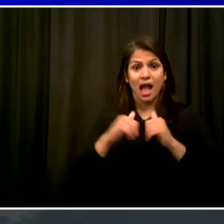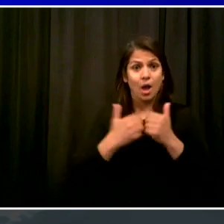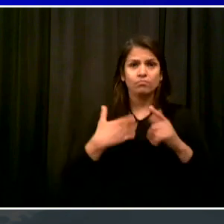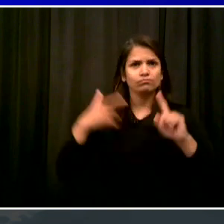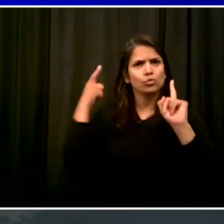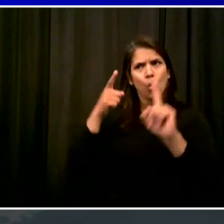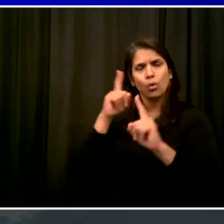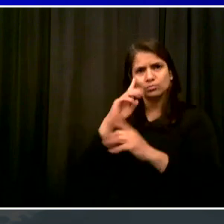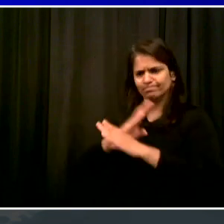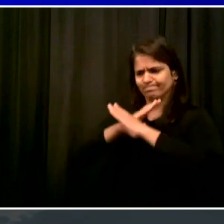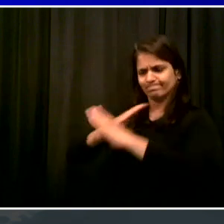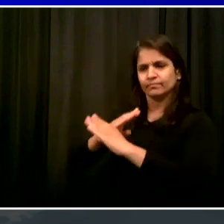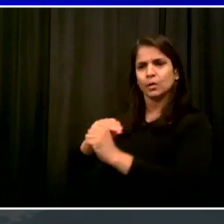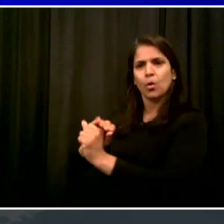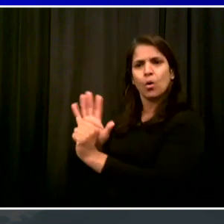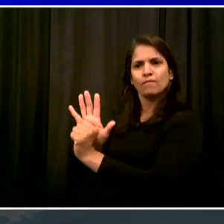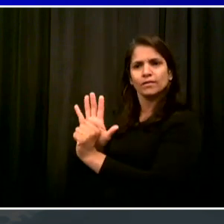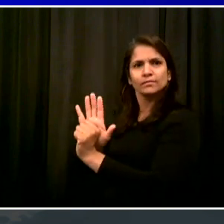Now,